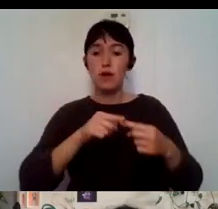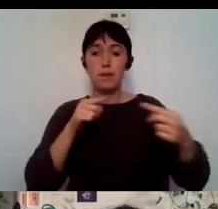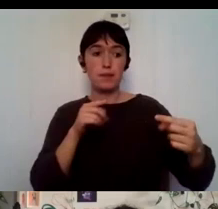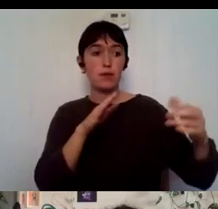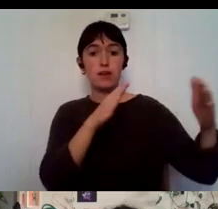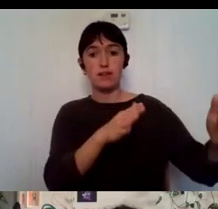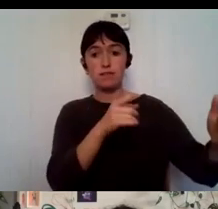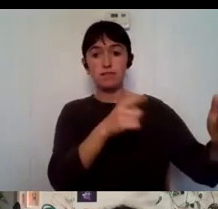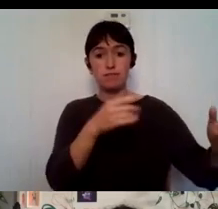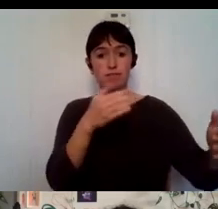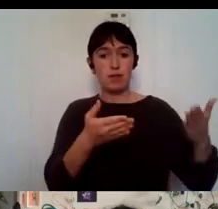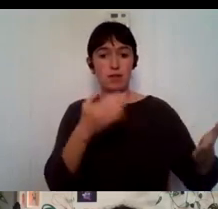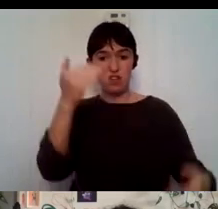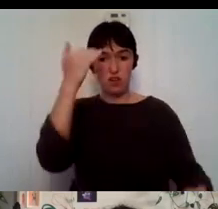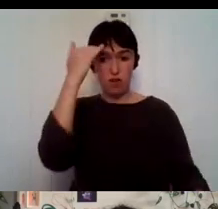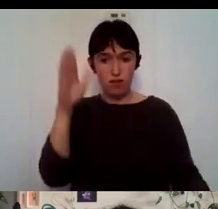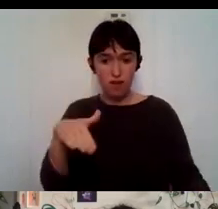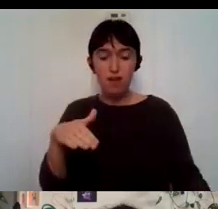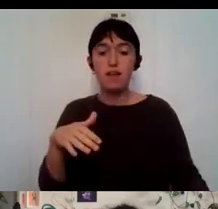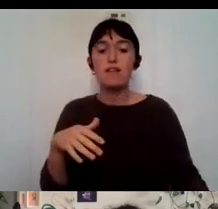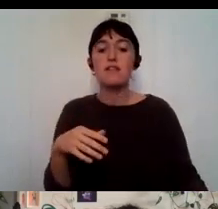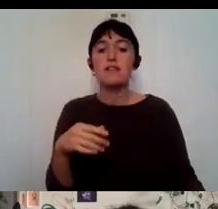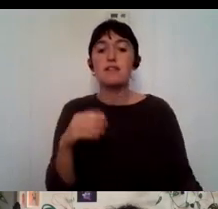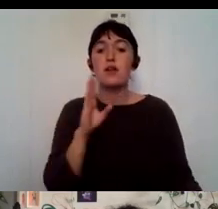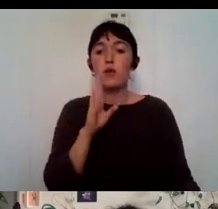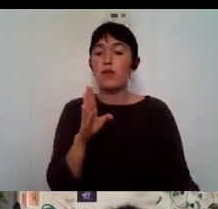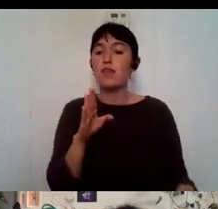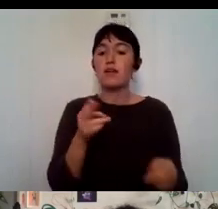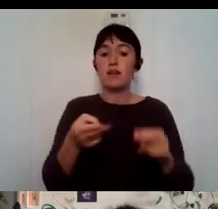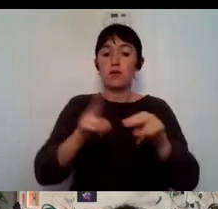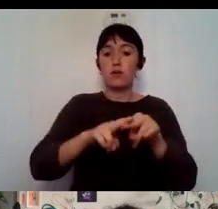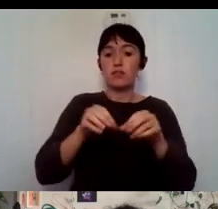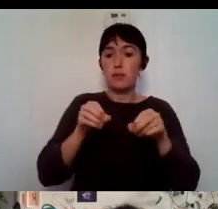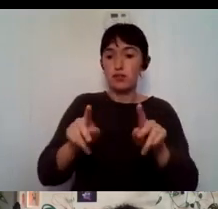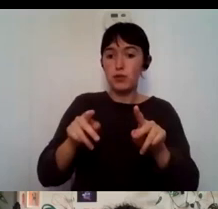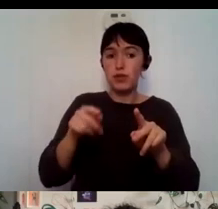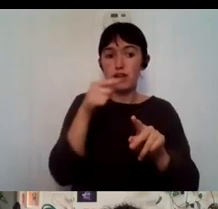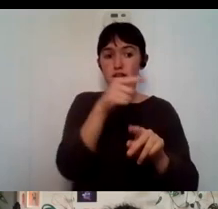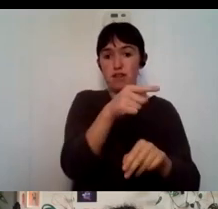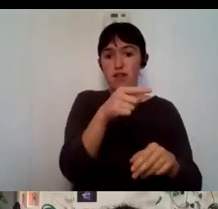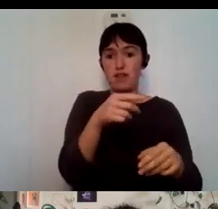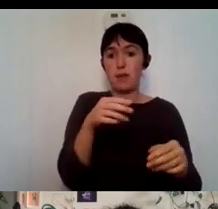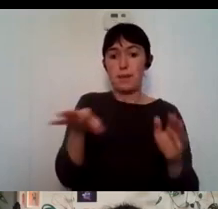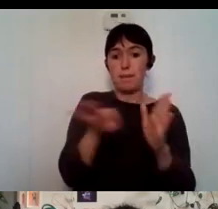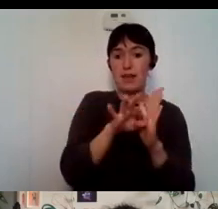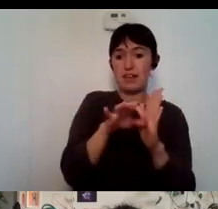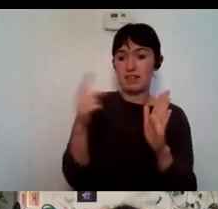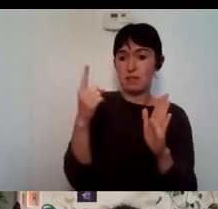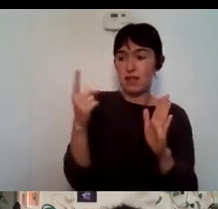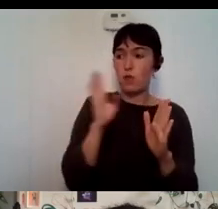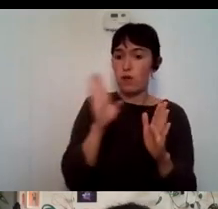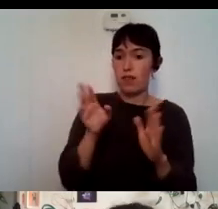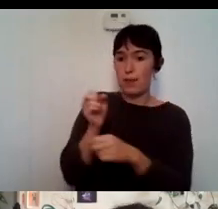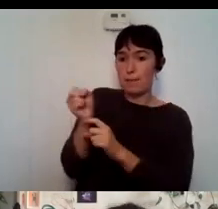increases the opportunity for your opponent to pick something that's going to beat you in the future. So this is where